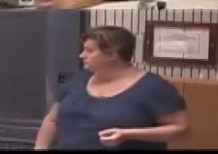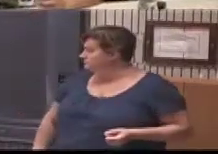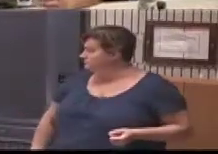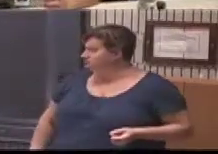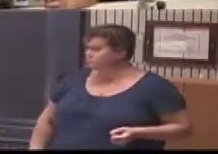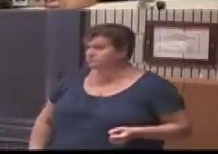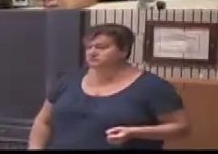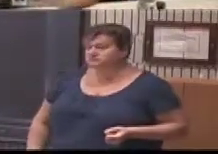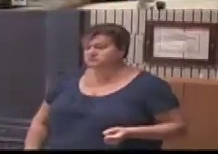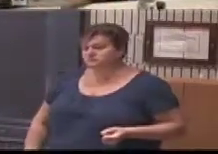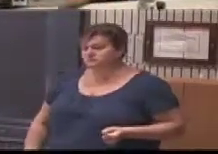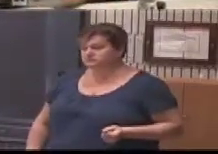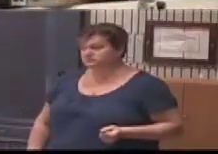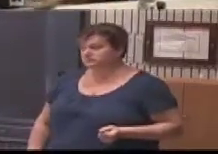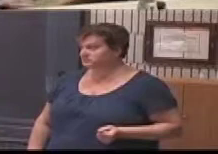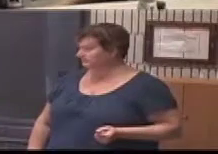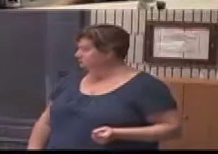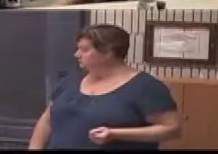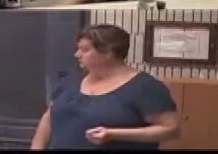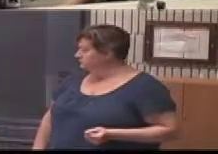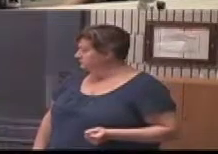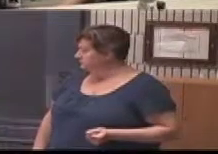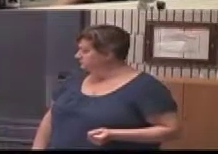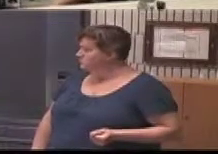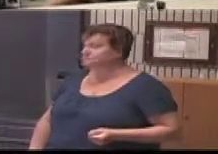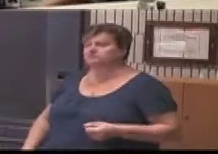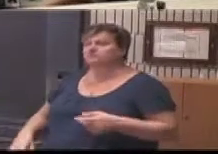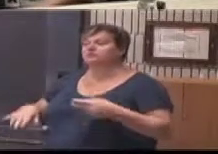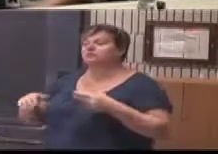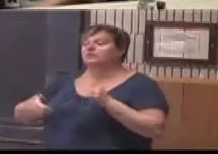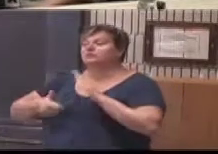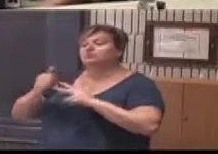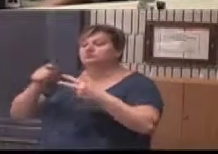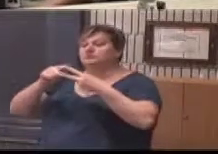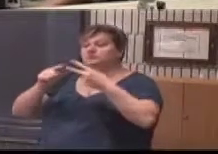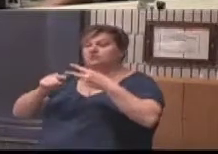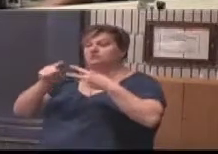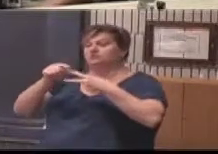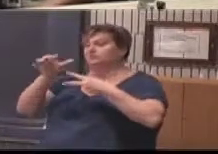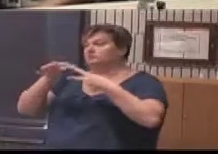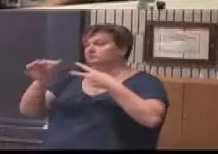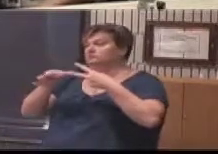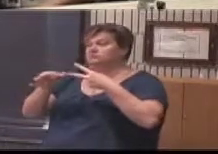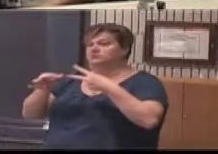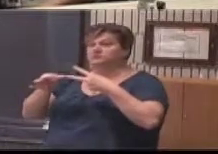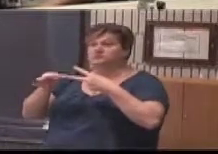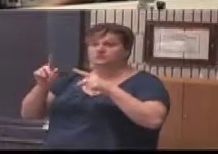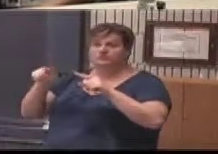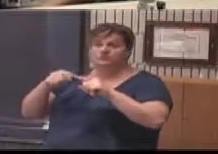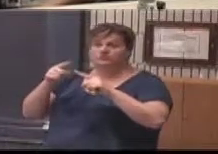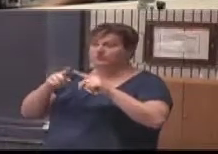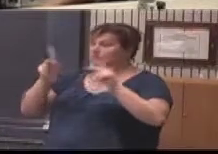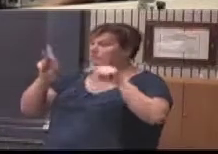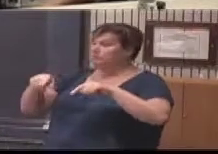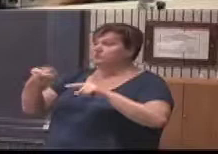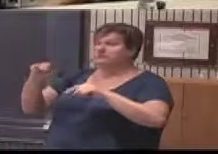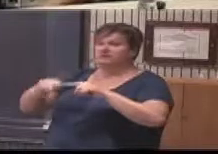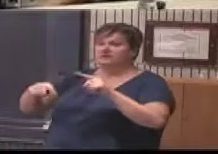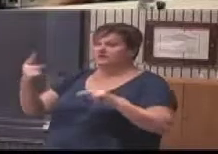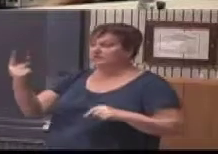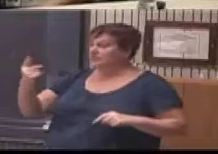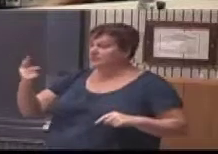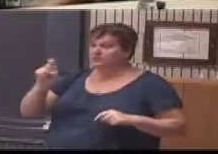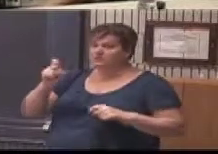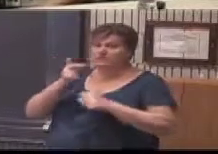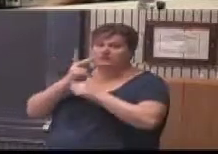It just mostly we see two options for people with ALS when it gets to the point that someone can't be left home alone and needs